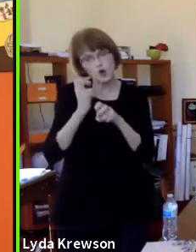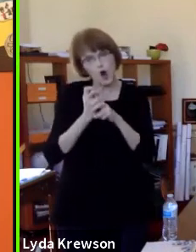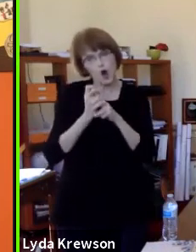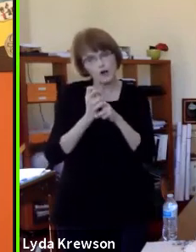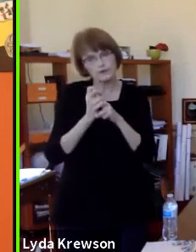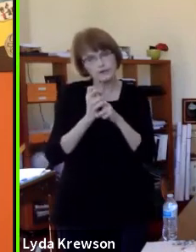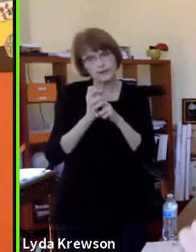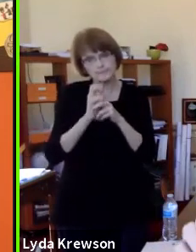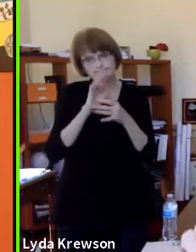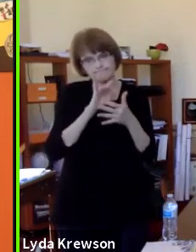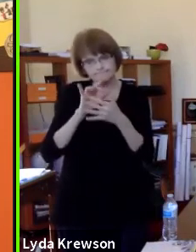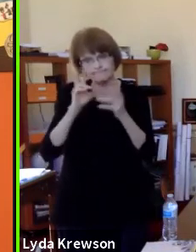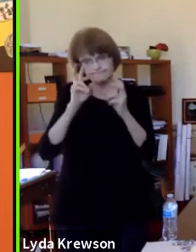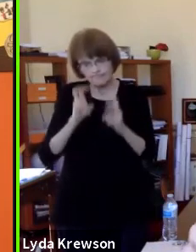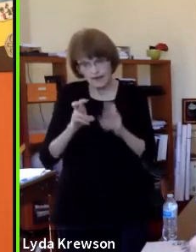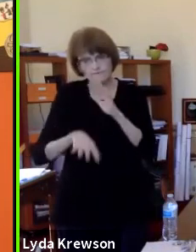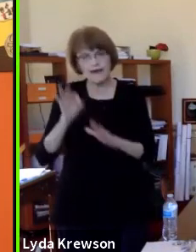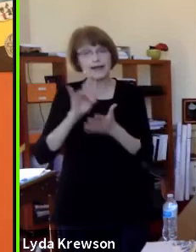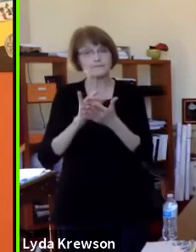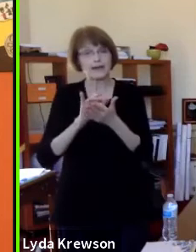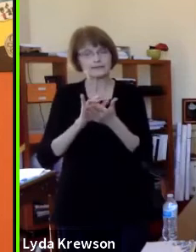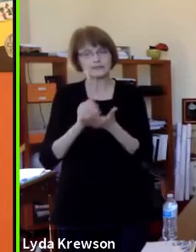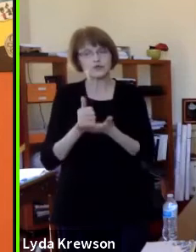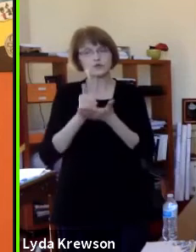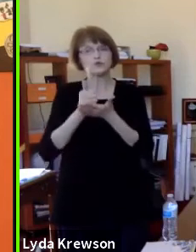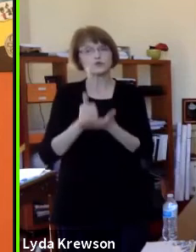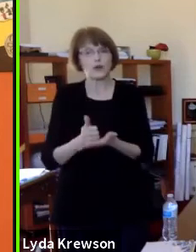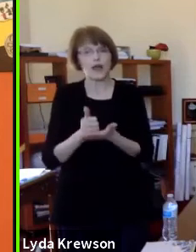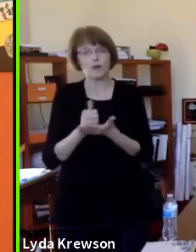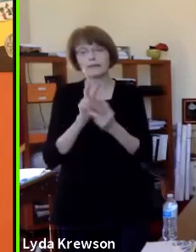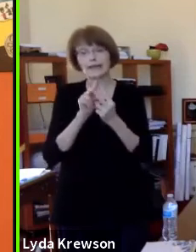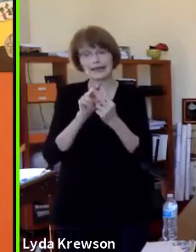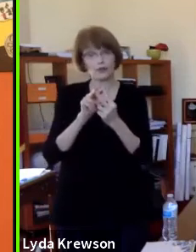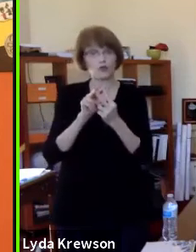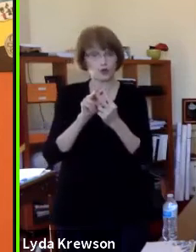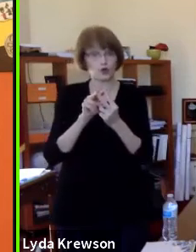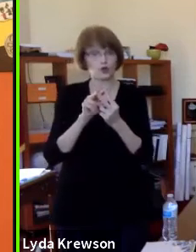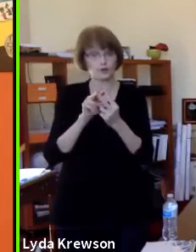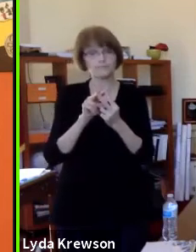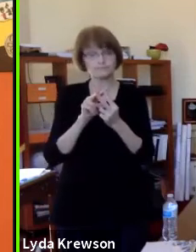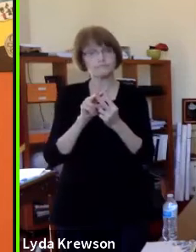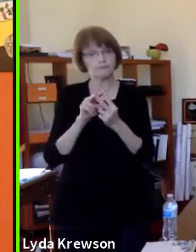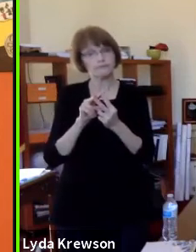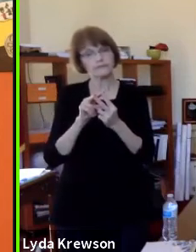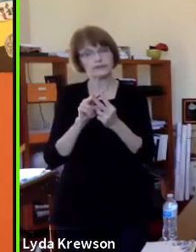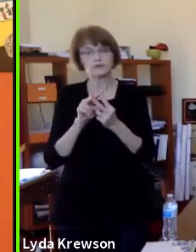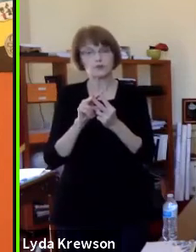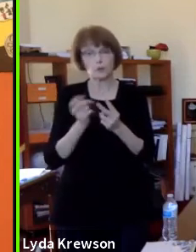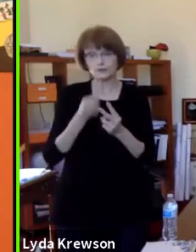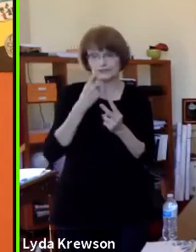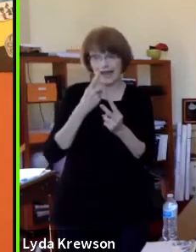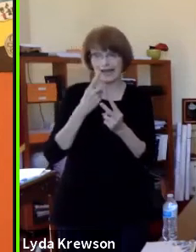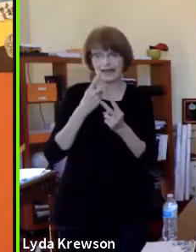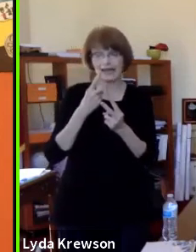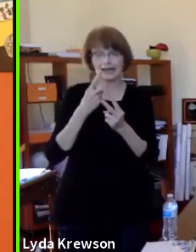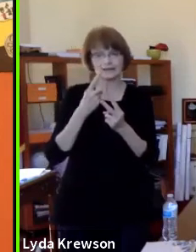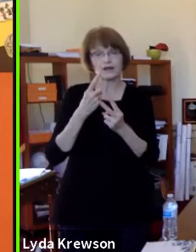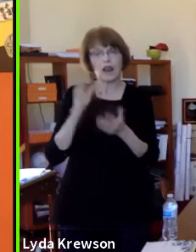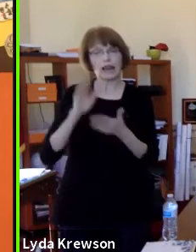right now to come up with a medicine that can help either improve the illness if you get